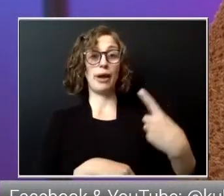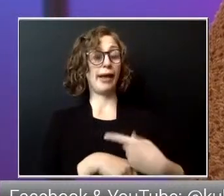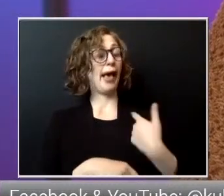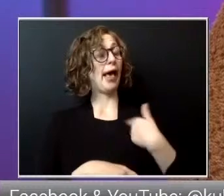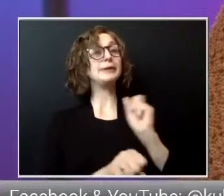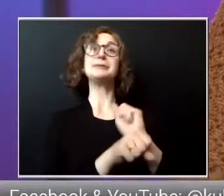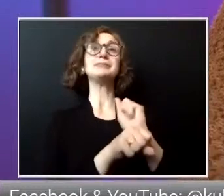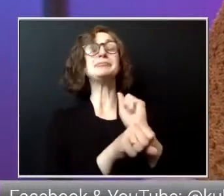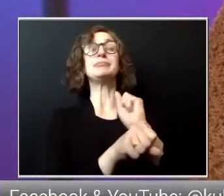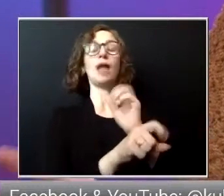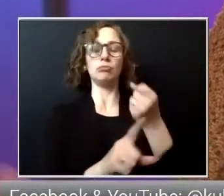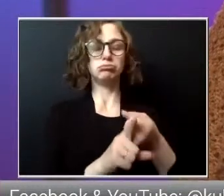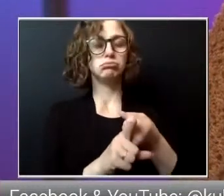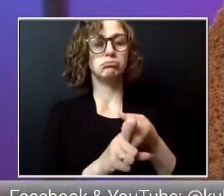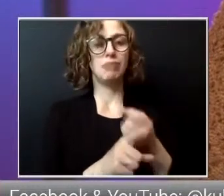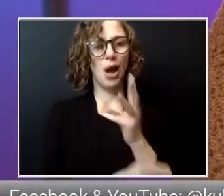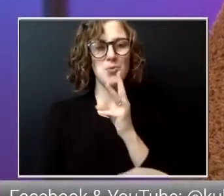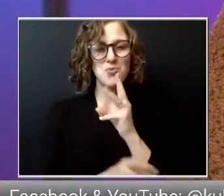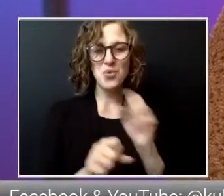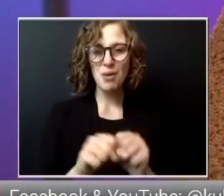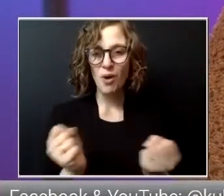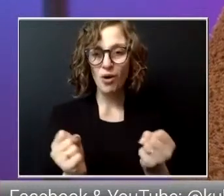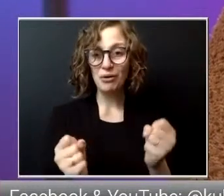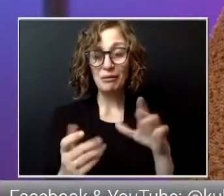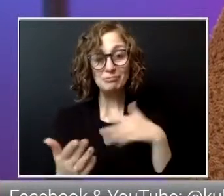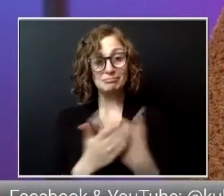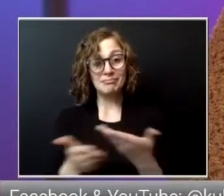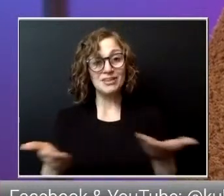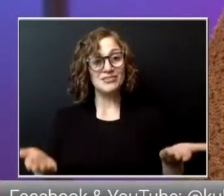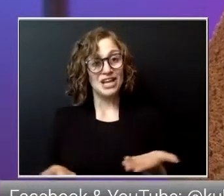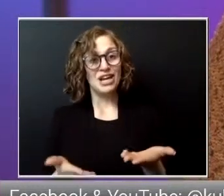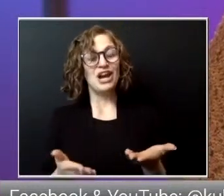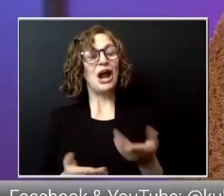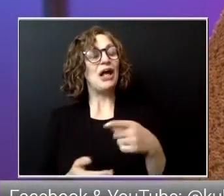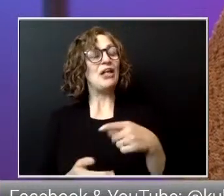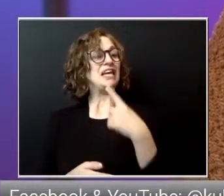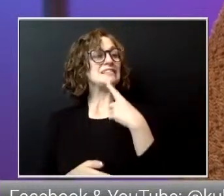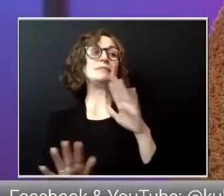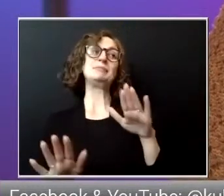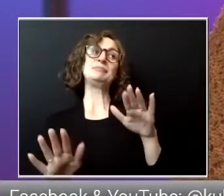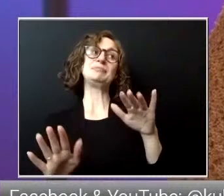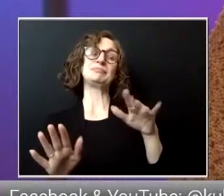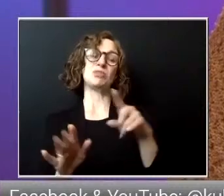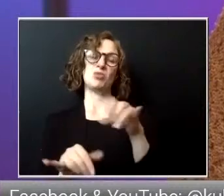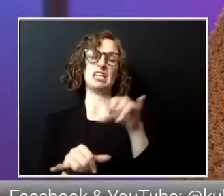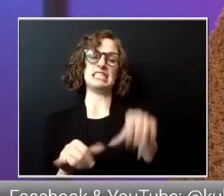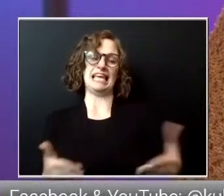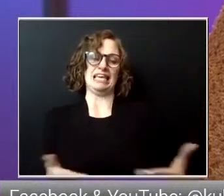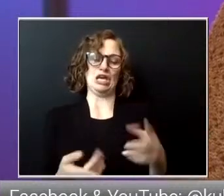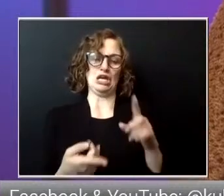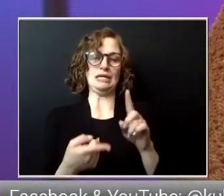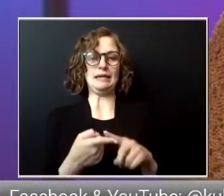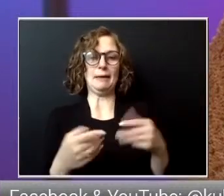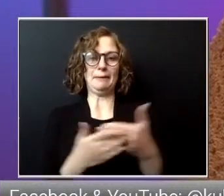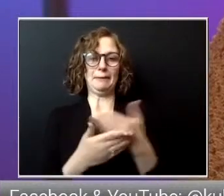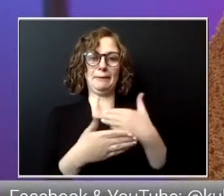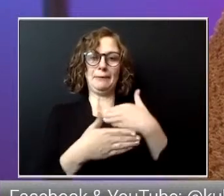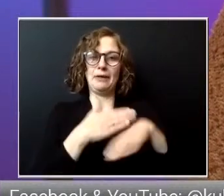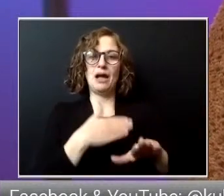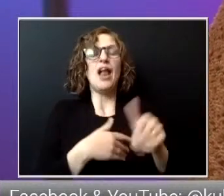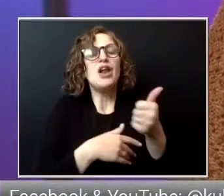then we came here, and they're like, we're going to hang on to you until he comes. And then I think a few seconds later, they're like, okay,